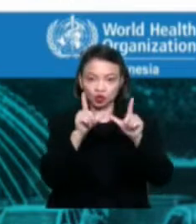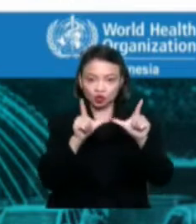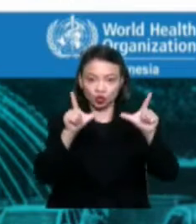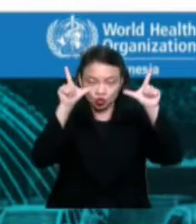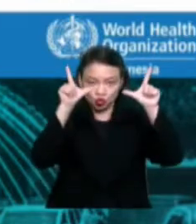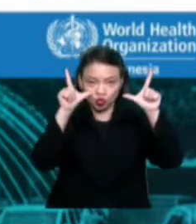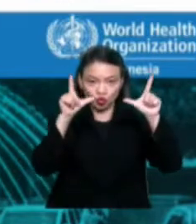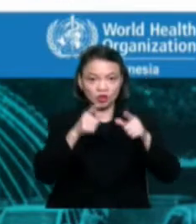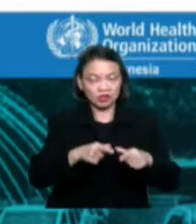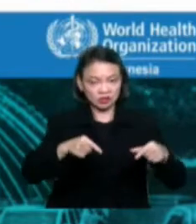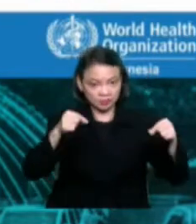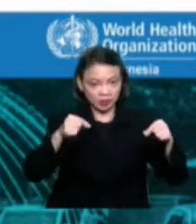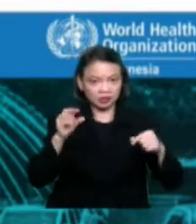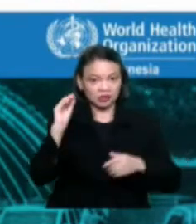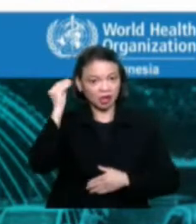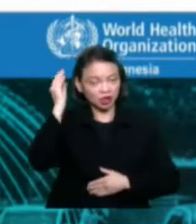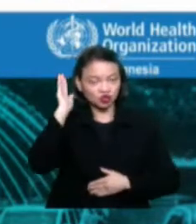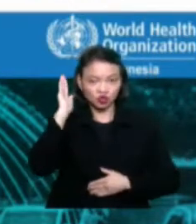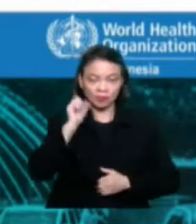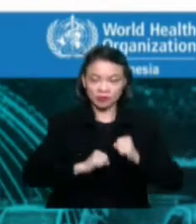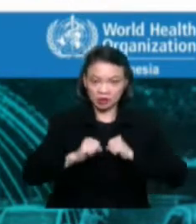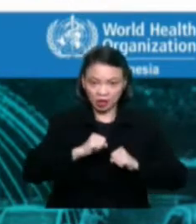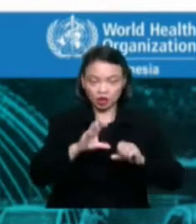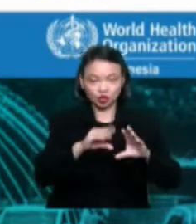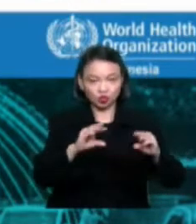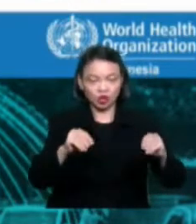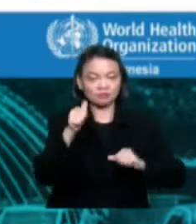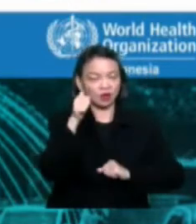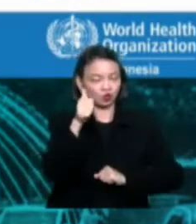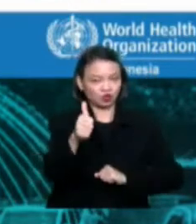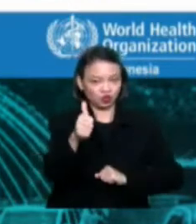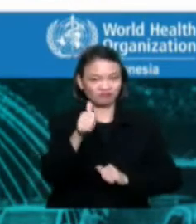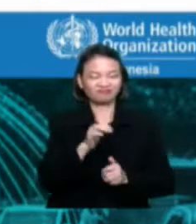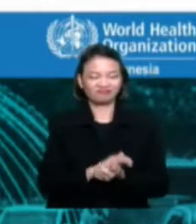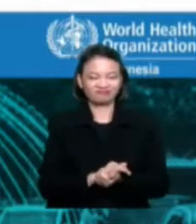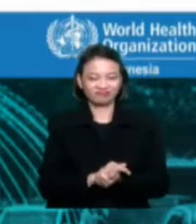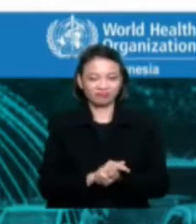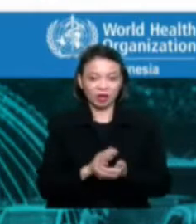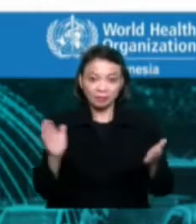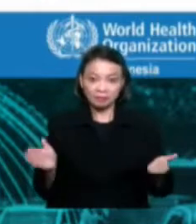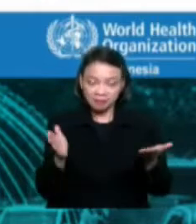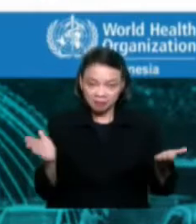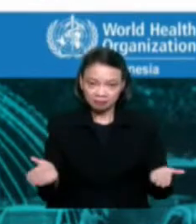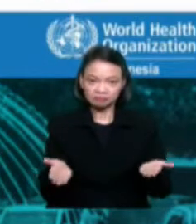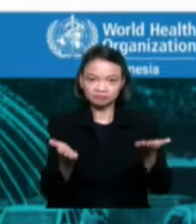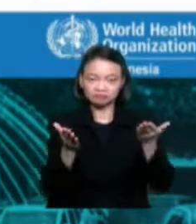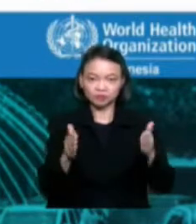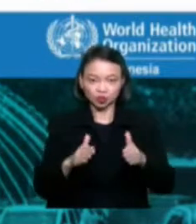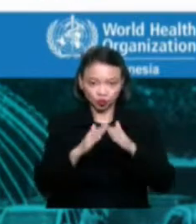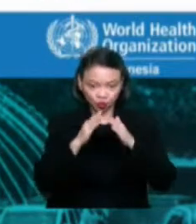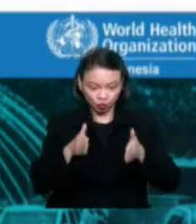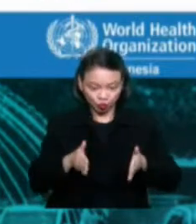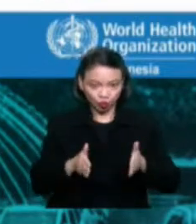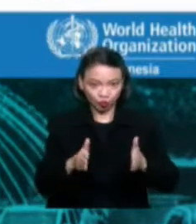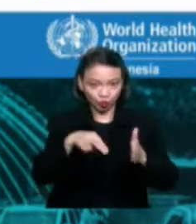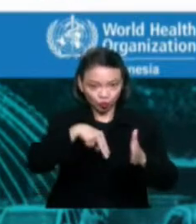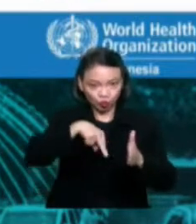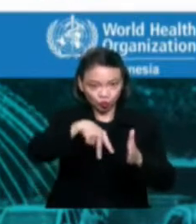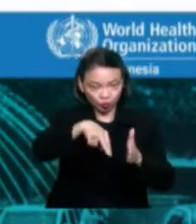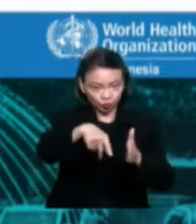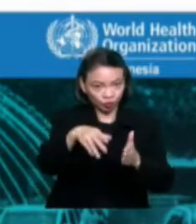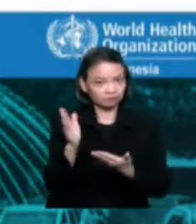in having more than 240 kilometers of sidewalks. So on your left, you see a picture. On an anecdotal, in some